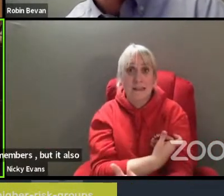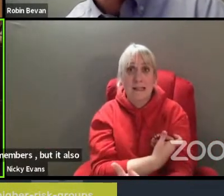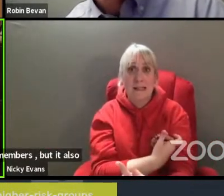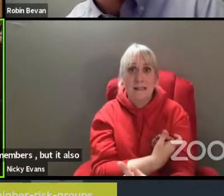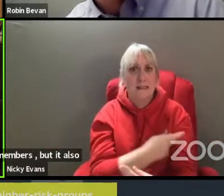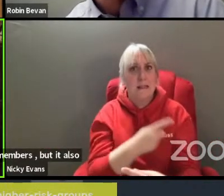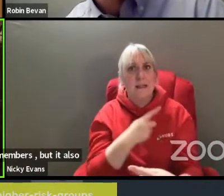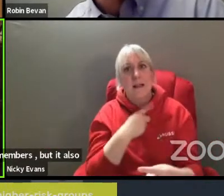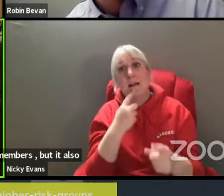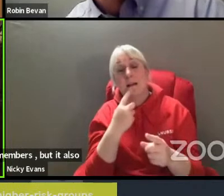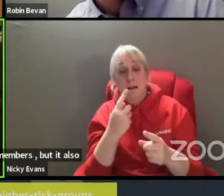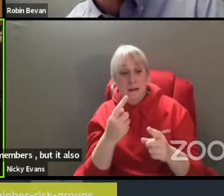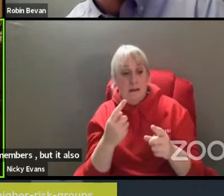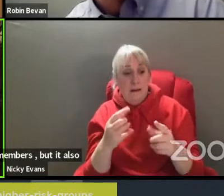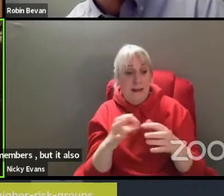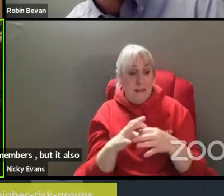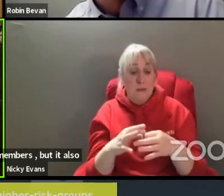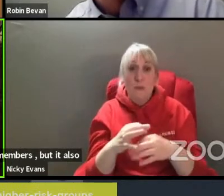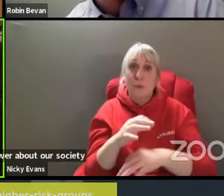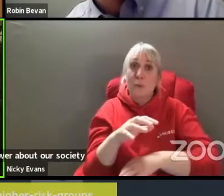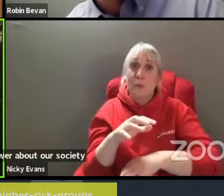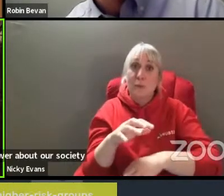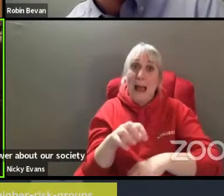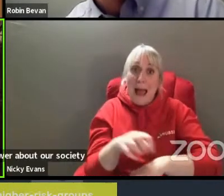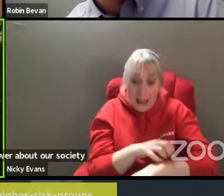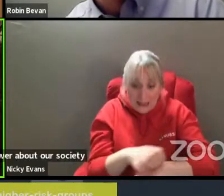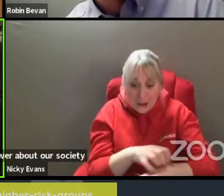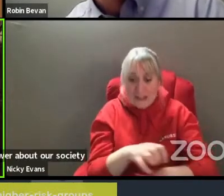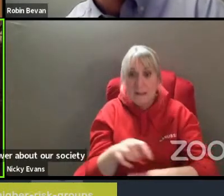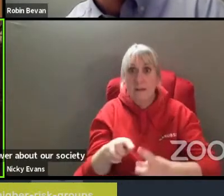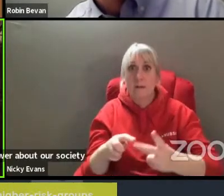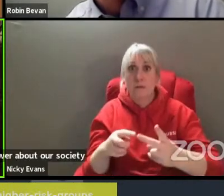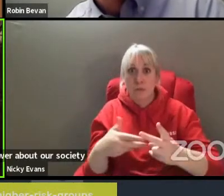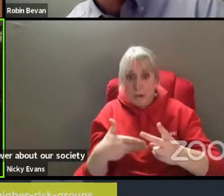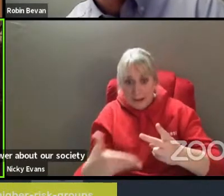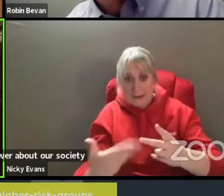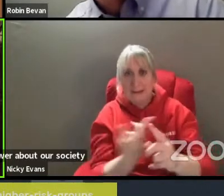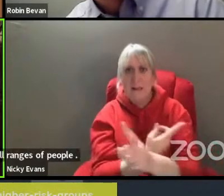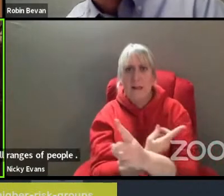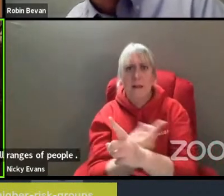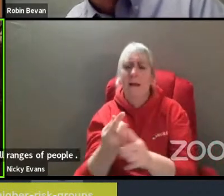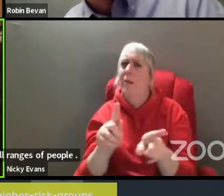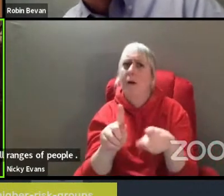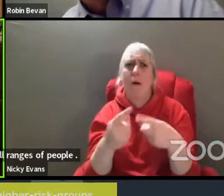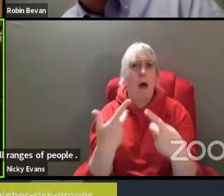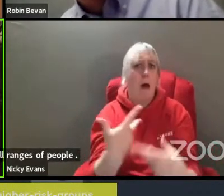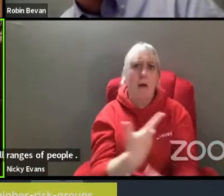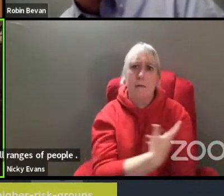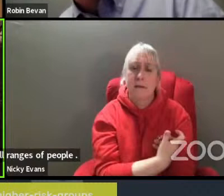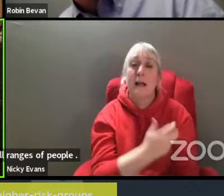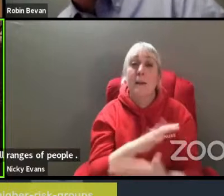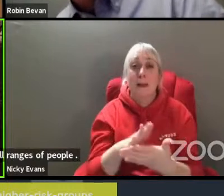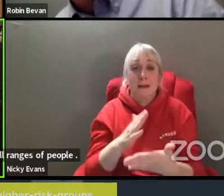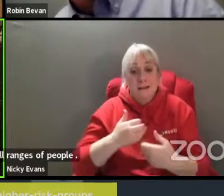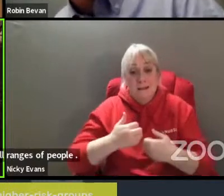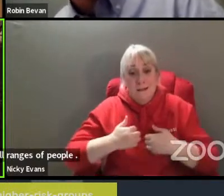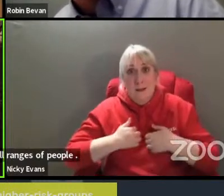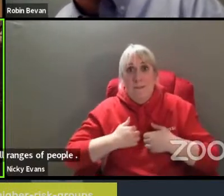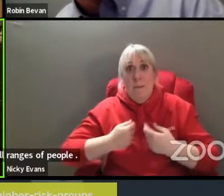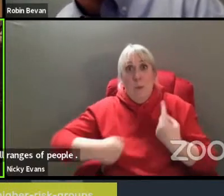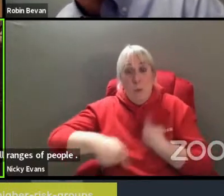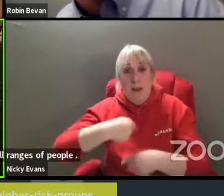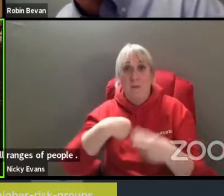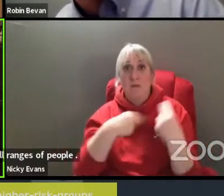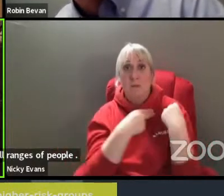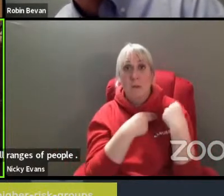allergies as well as because of pregnancy. And so it matters that we all try and keep cases down as much as we can. Our advice, if